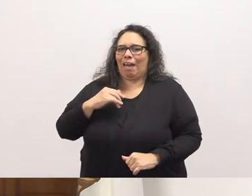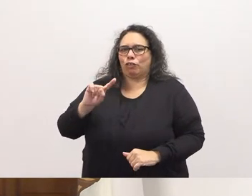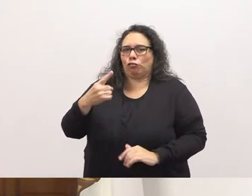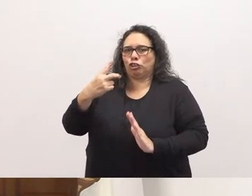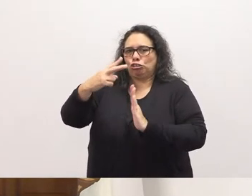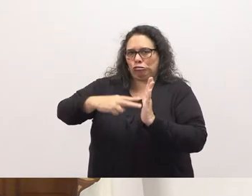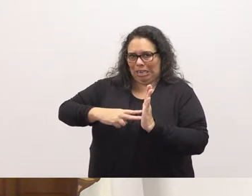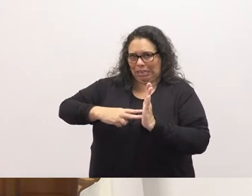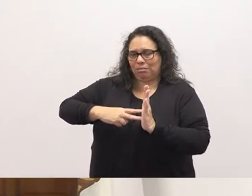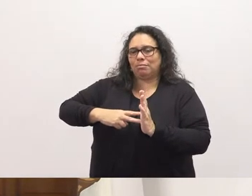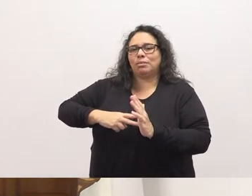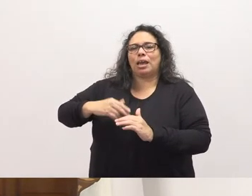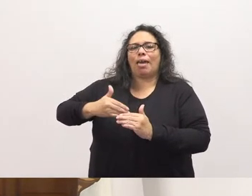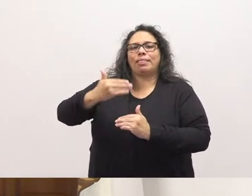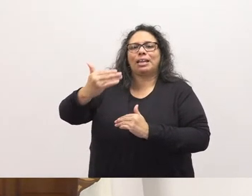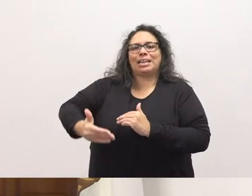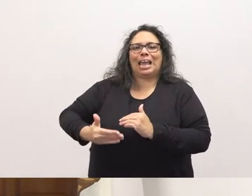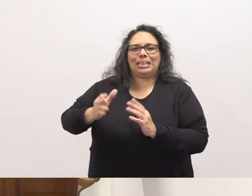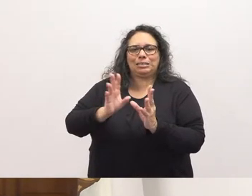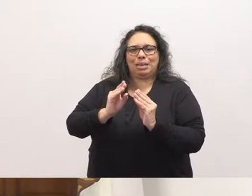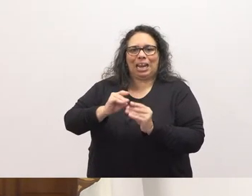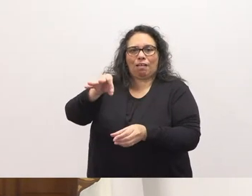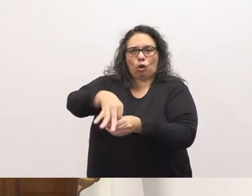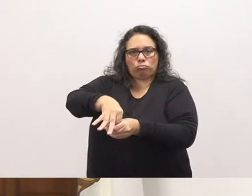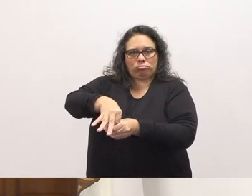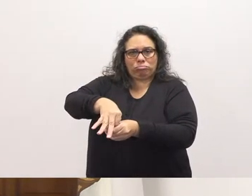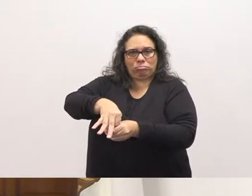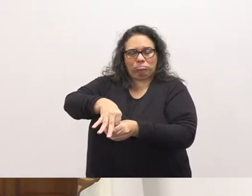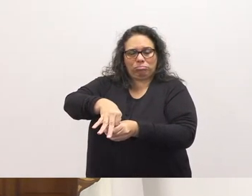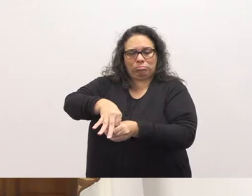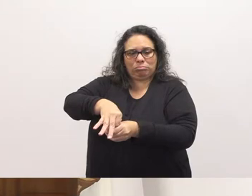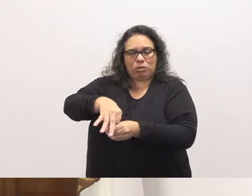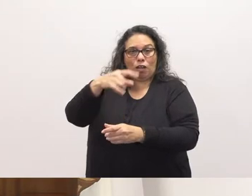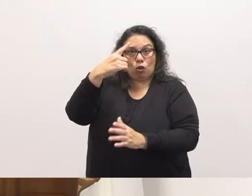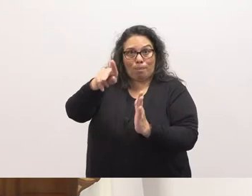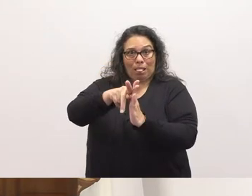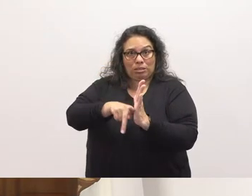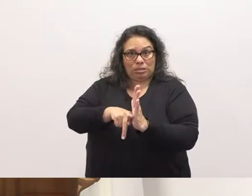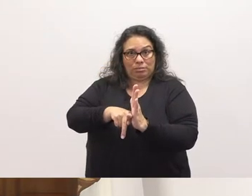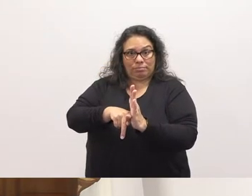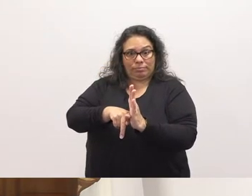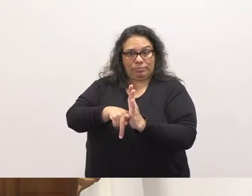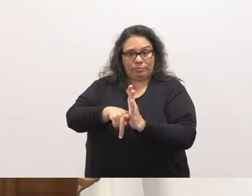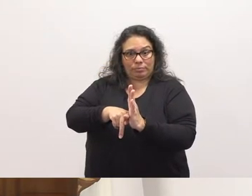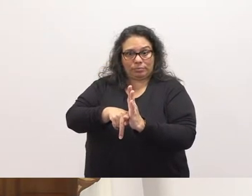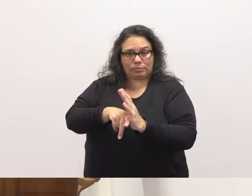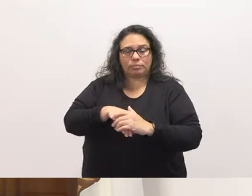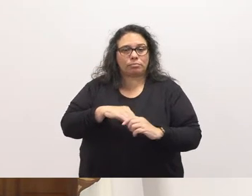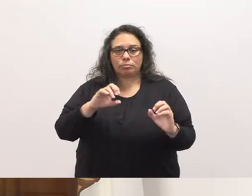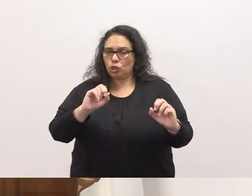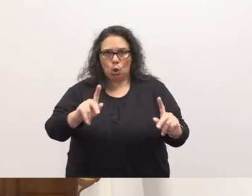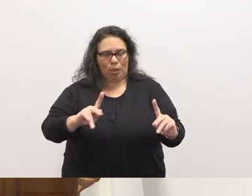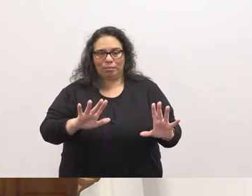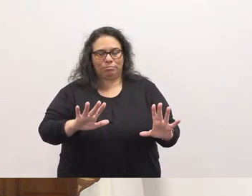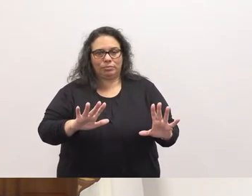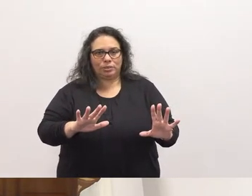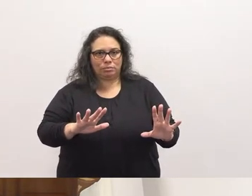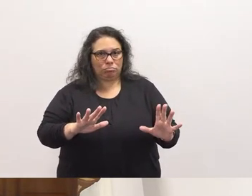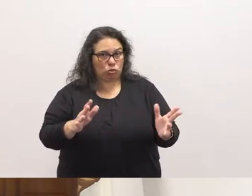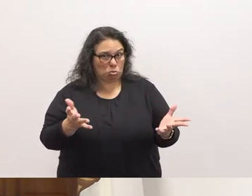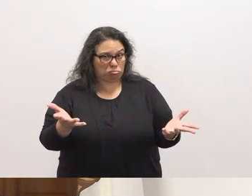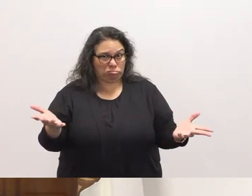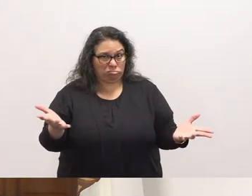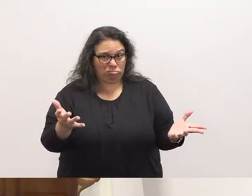Yes. And then the next board meeting, we'll have a vote for policies. Mm-hmm. Okay. So is there